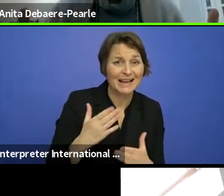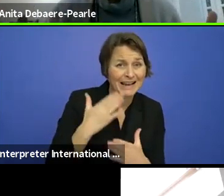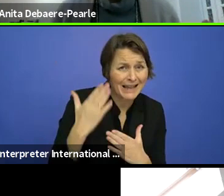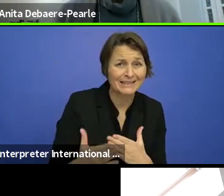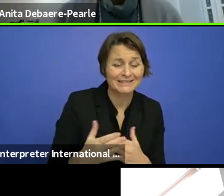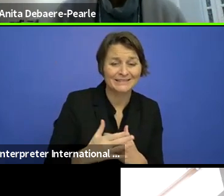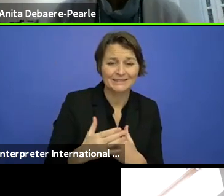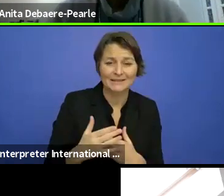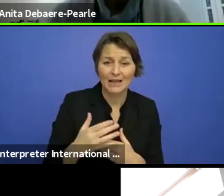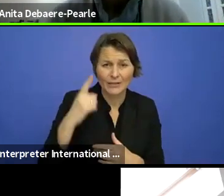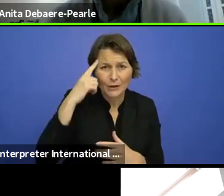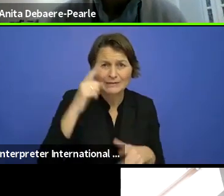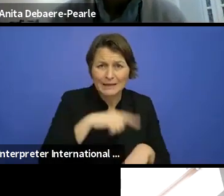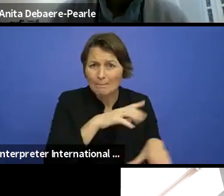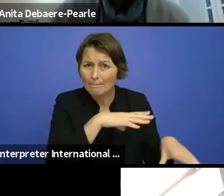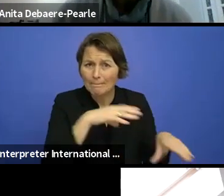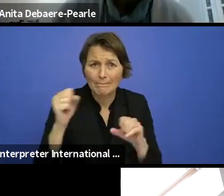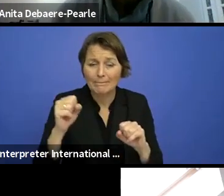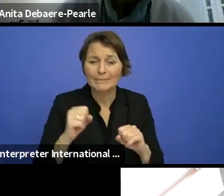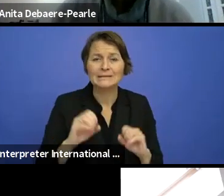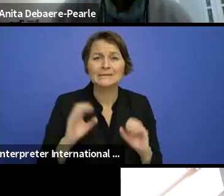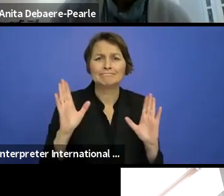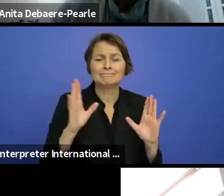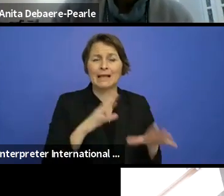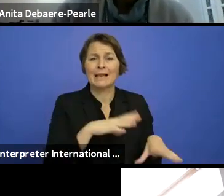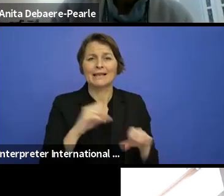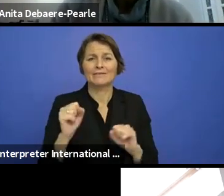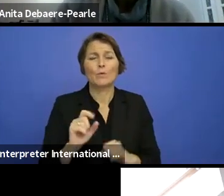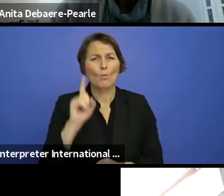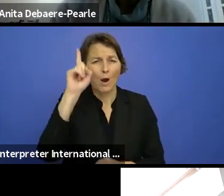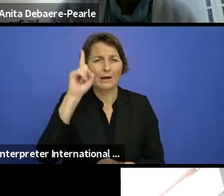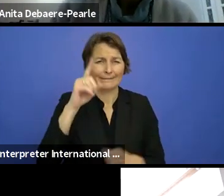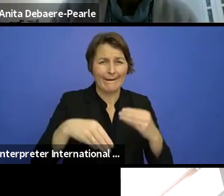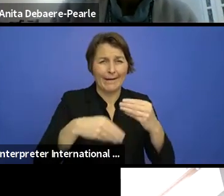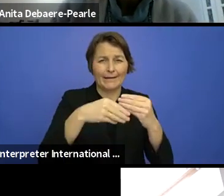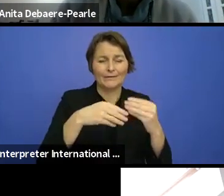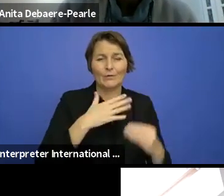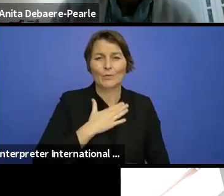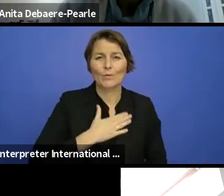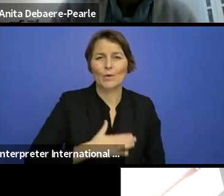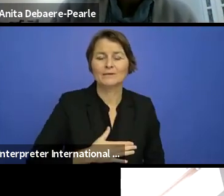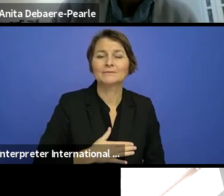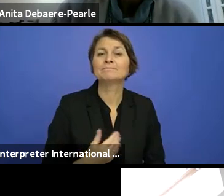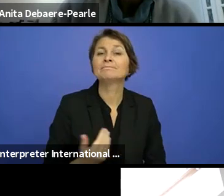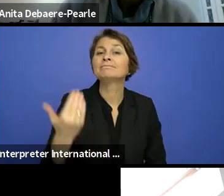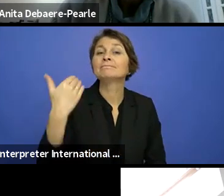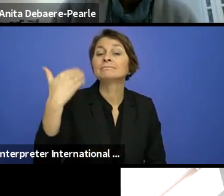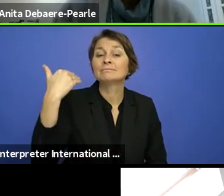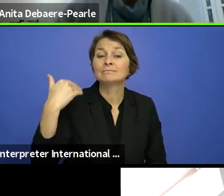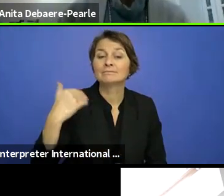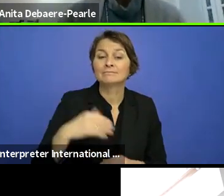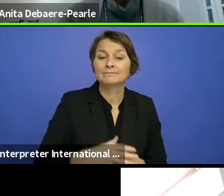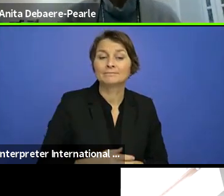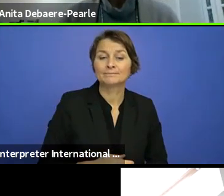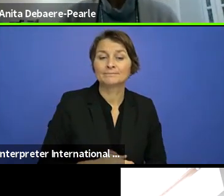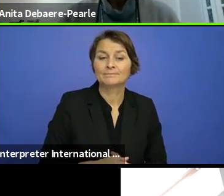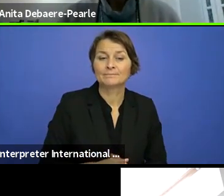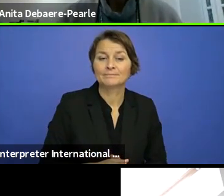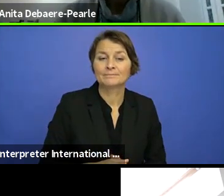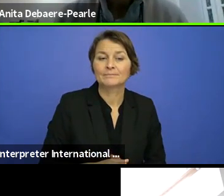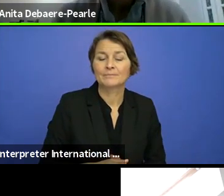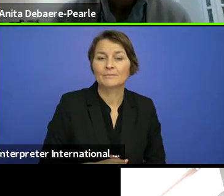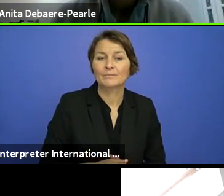thought you had to leave. yes, I have to leave, but I just want to add one thing because Laurence mentioned something very good there. One issue that I